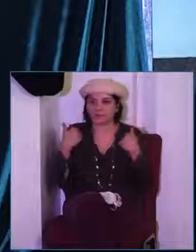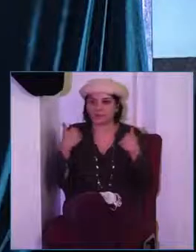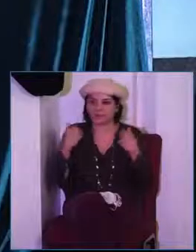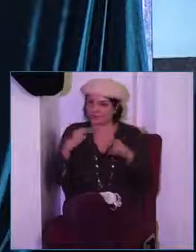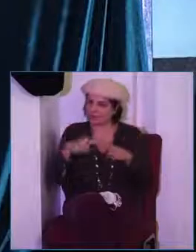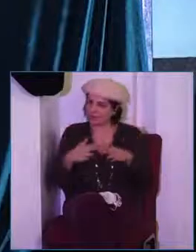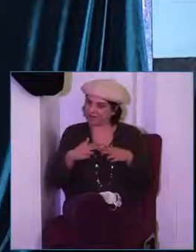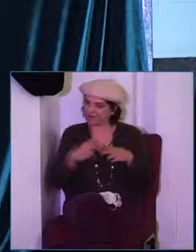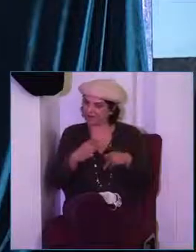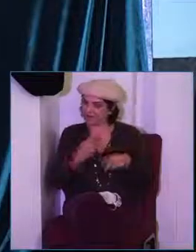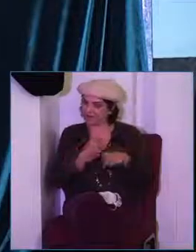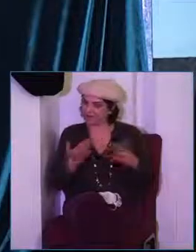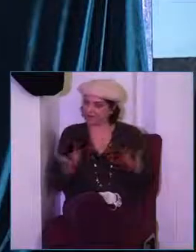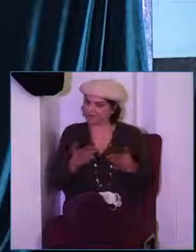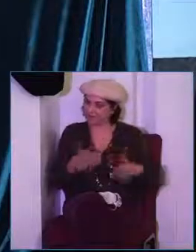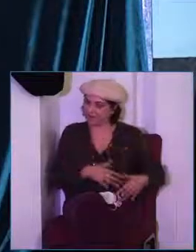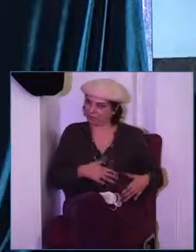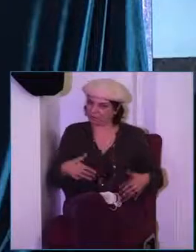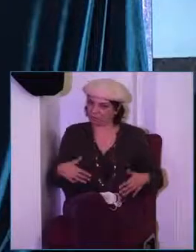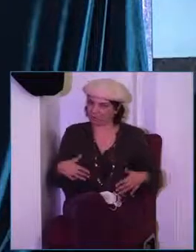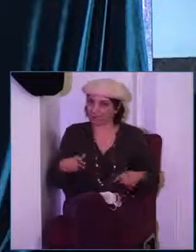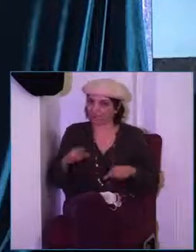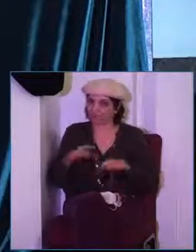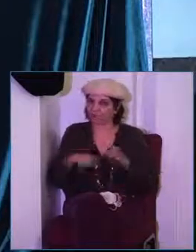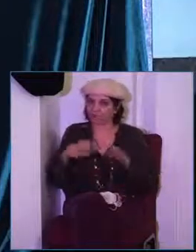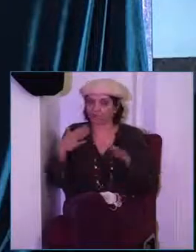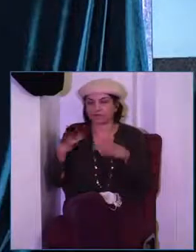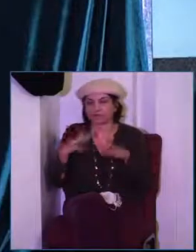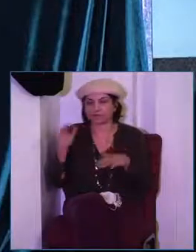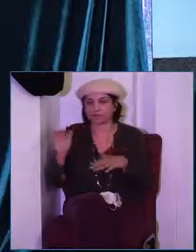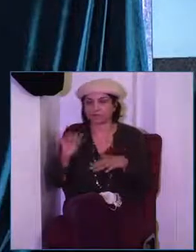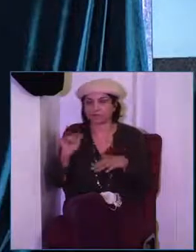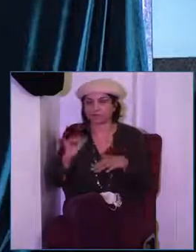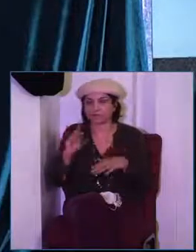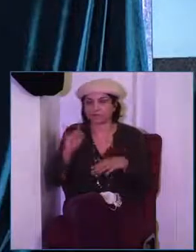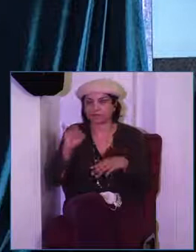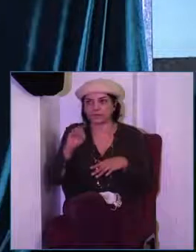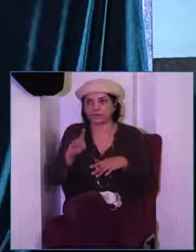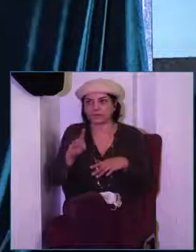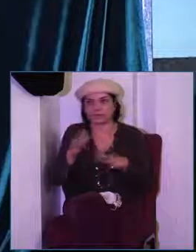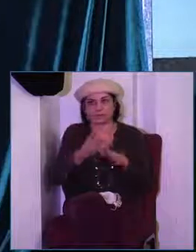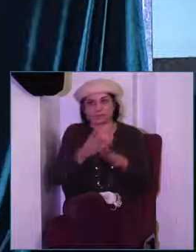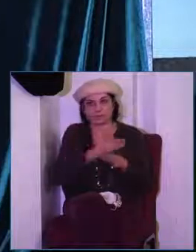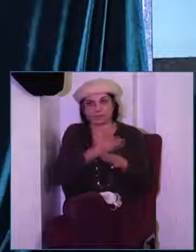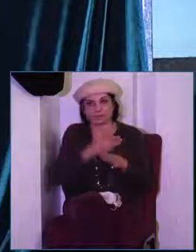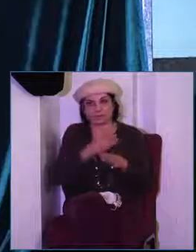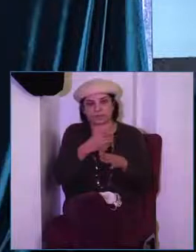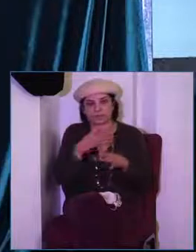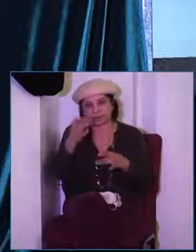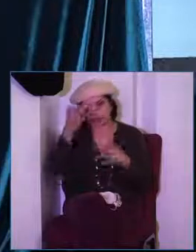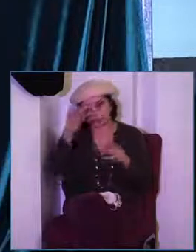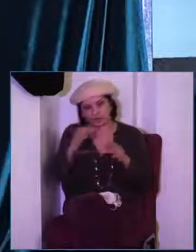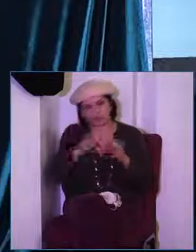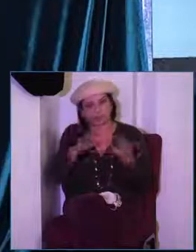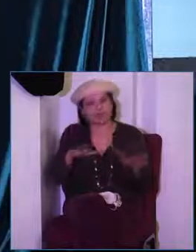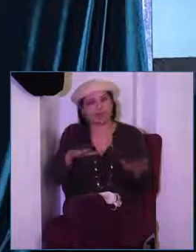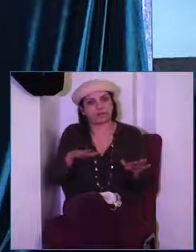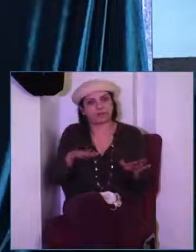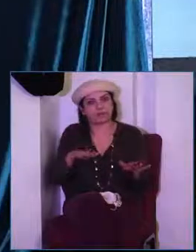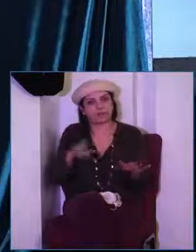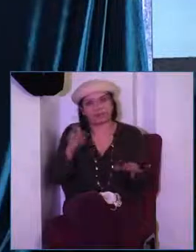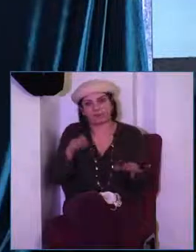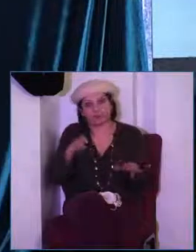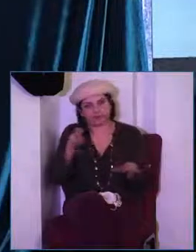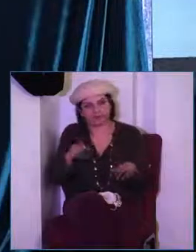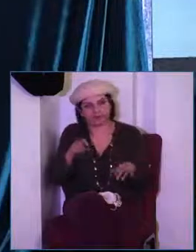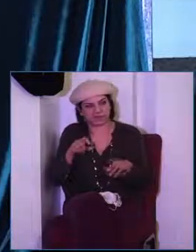here, but I can't walk like I did before the pandemic. I'm having to stay in. I can't go out for my walks